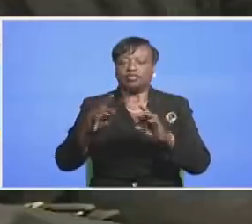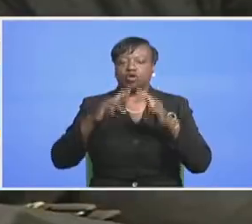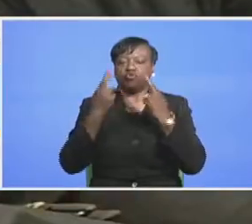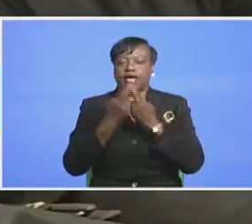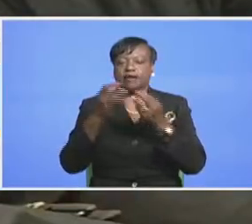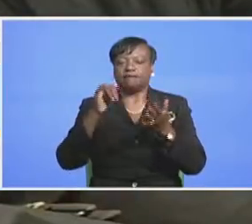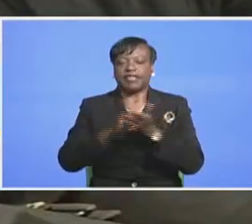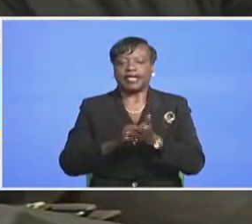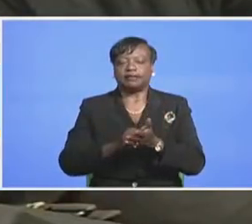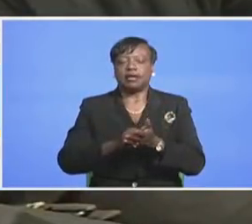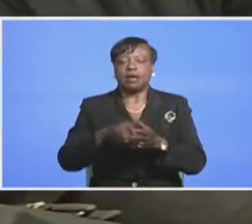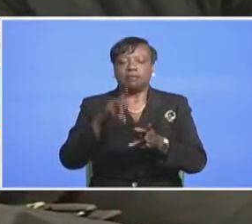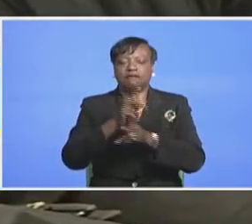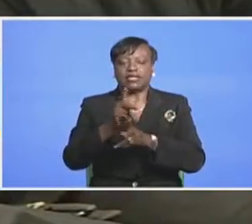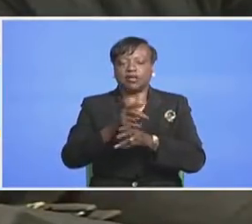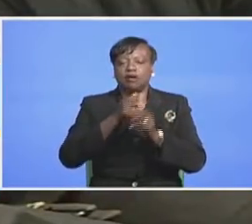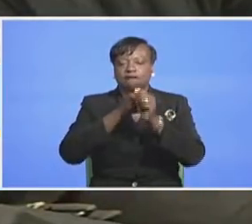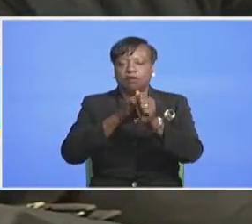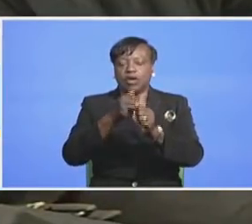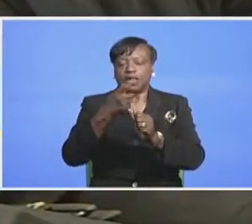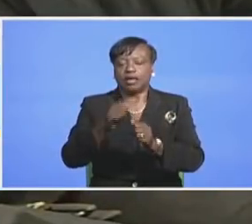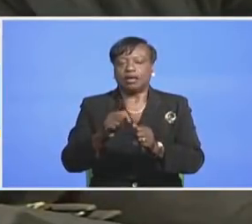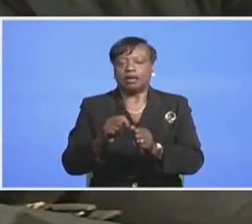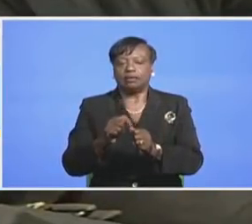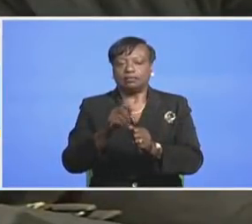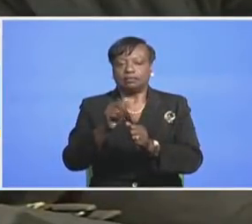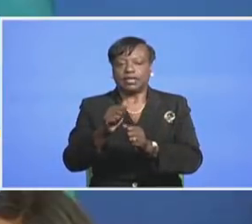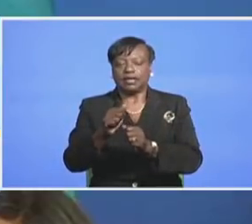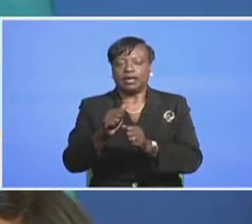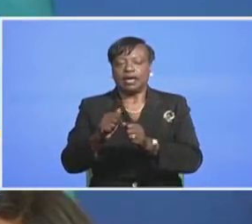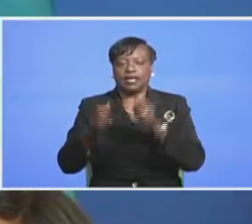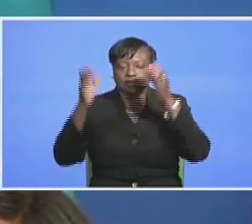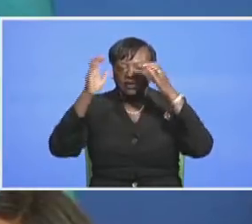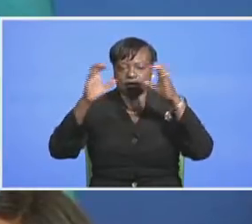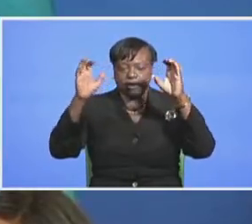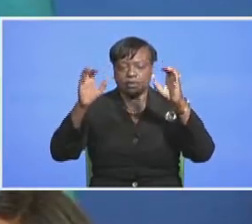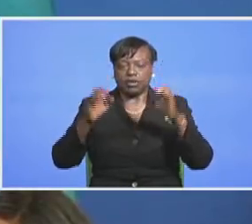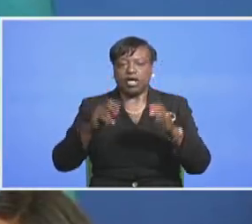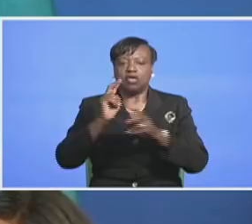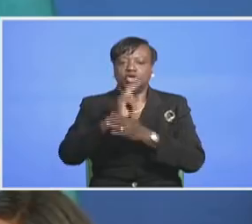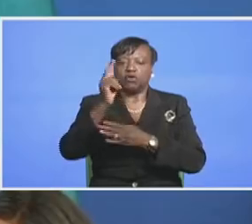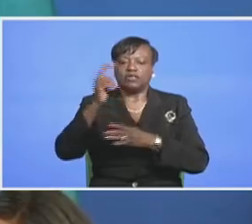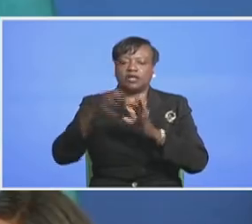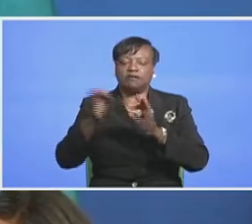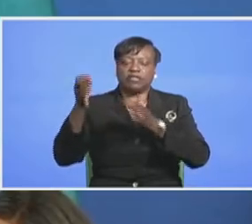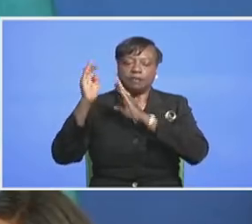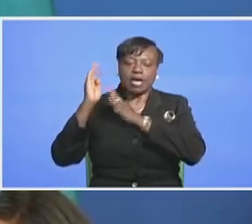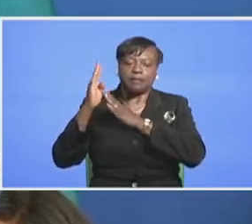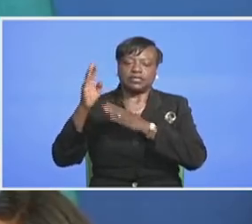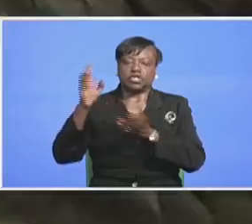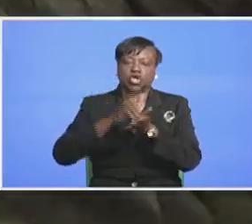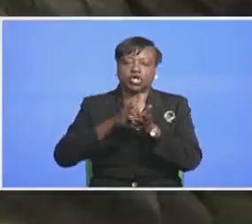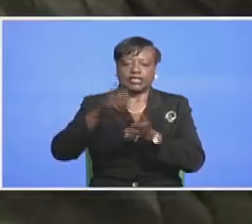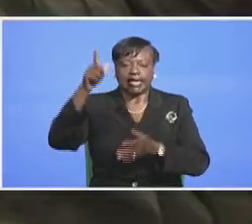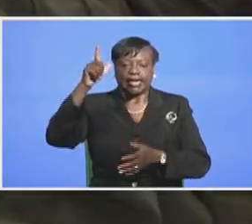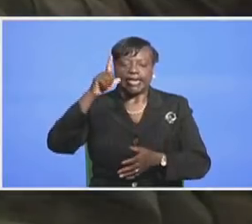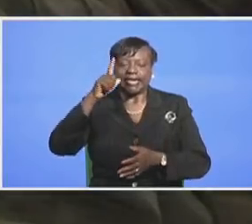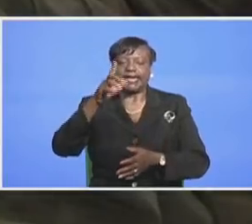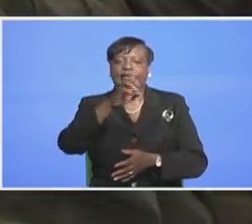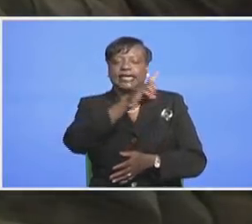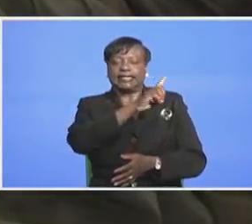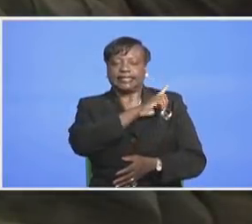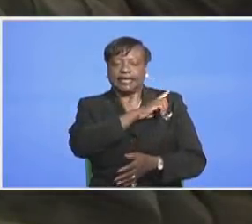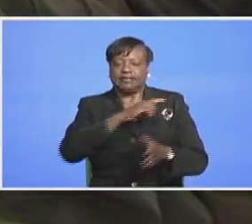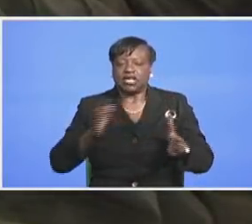profession following a commissioning ceremony at the Kendall Isaacs Gymnasium. University of the Bahamas Dr. Linda Davis urged the